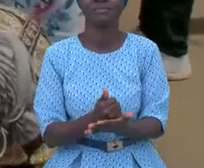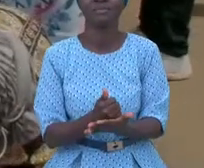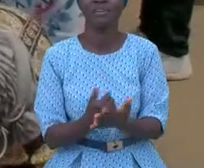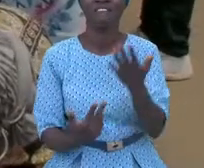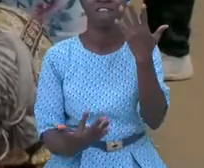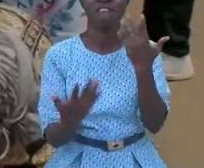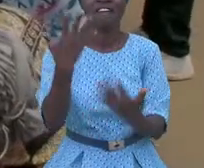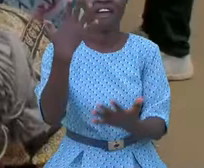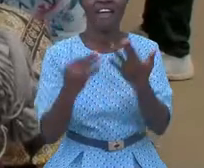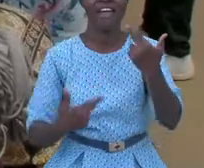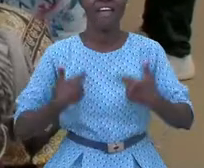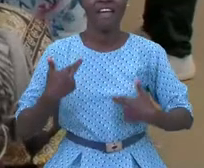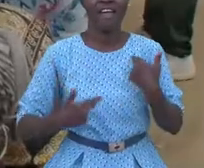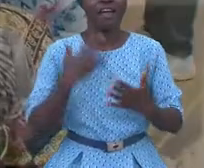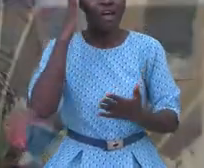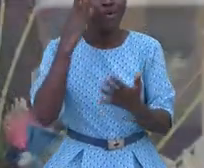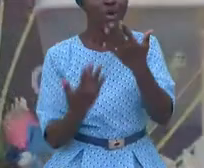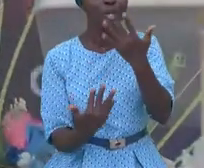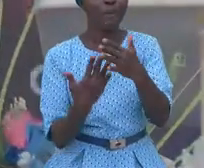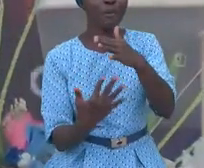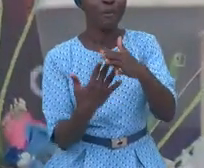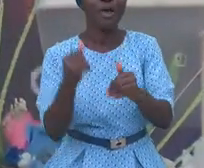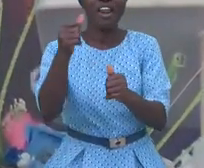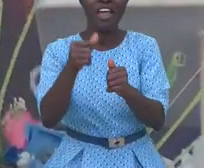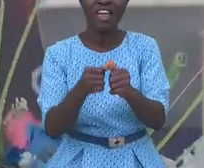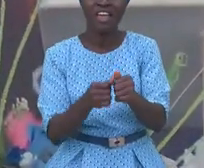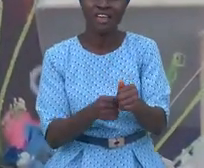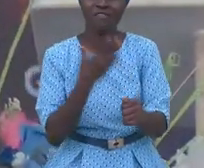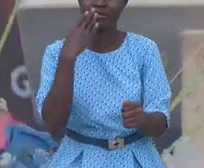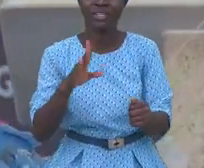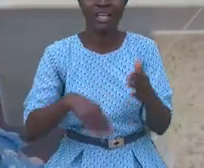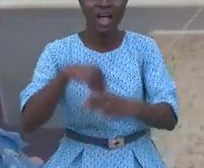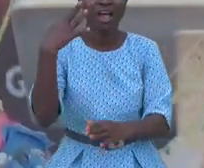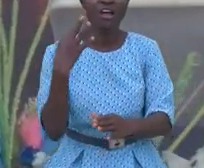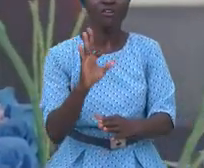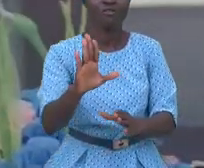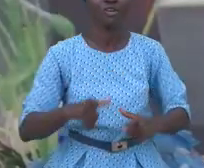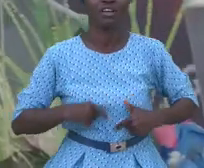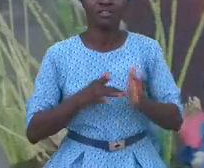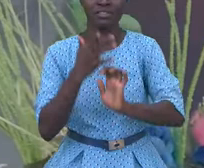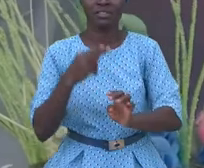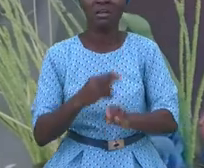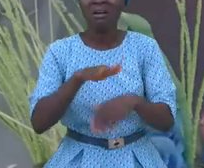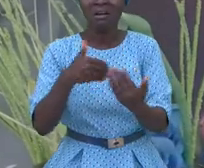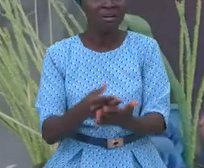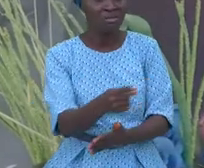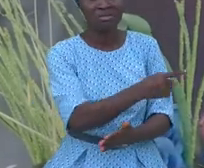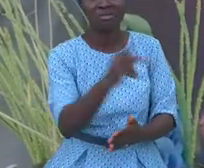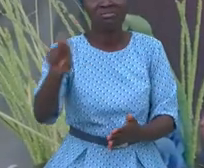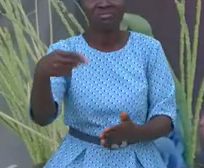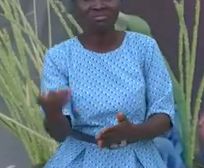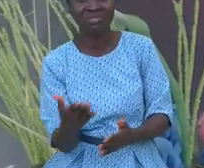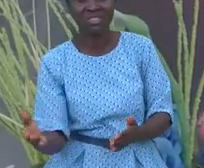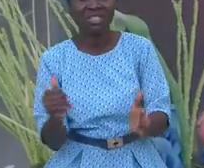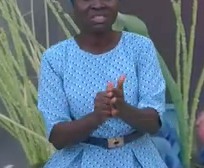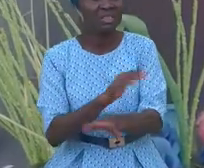Fire will burn every chaff out of your life. All those useless things that will not